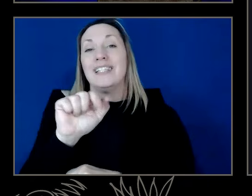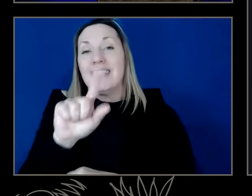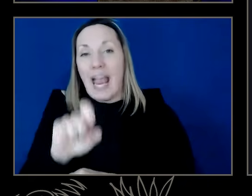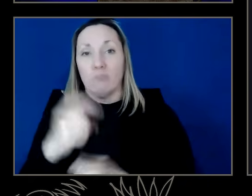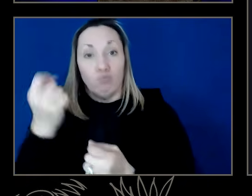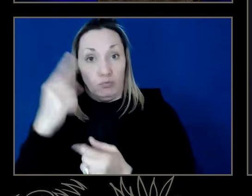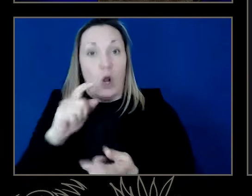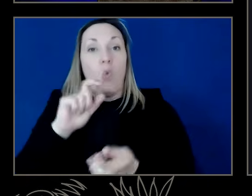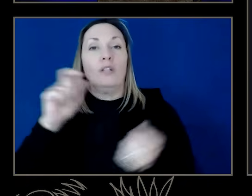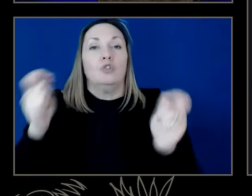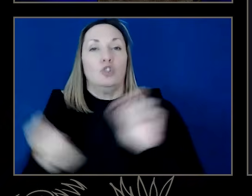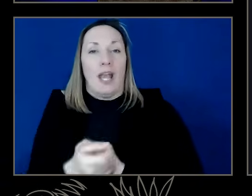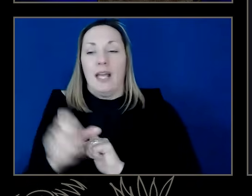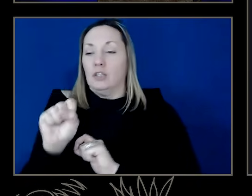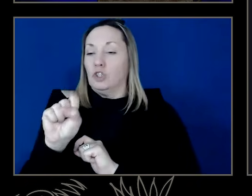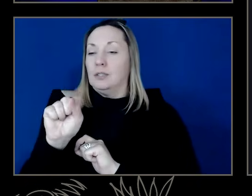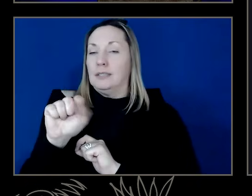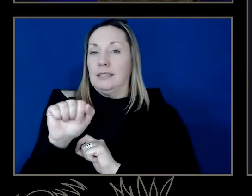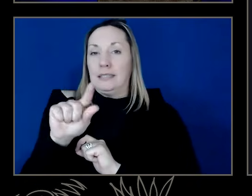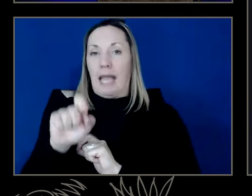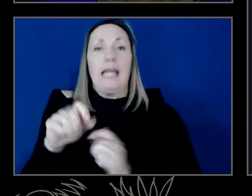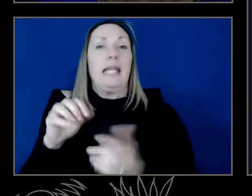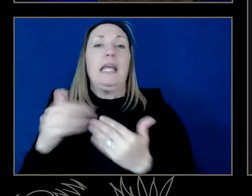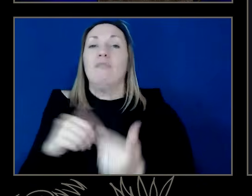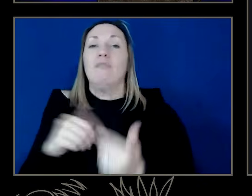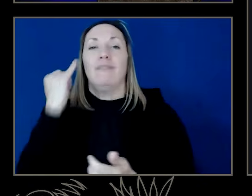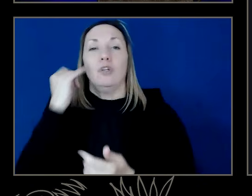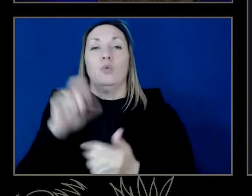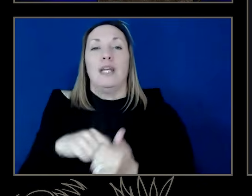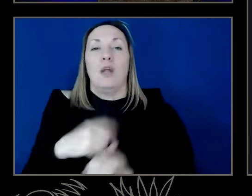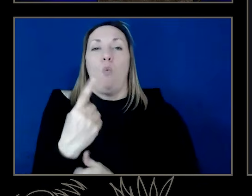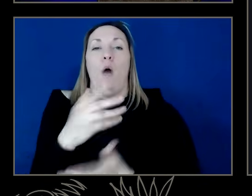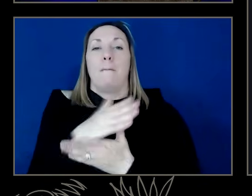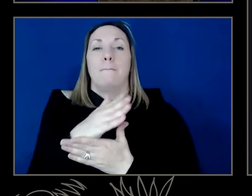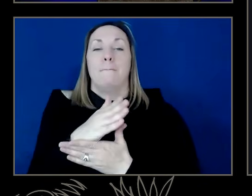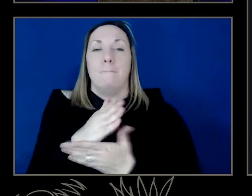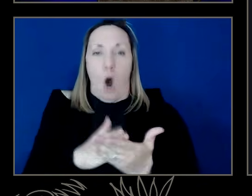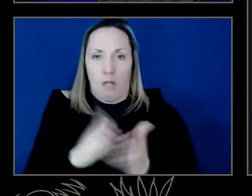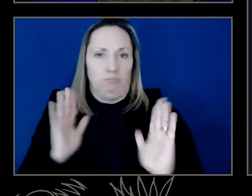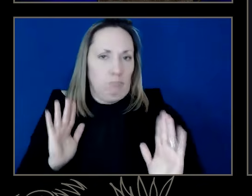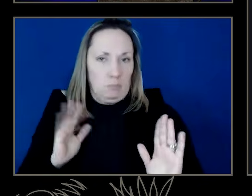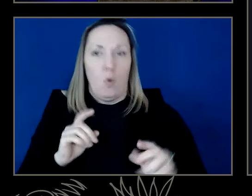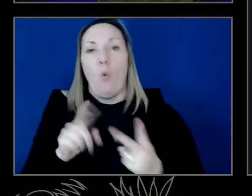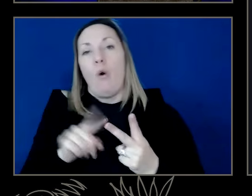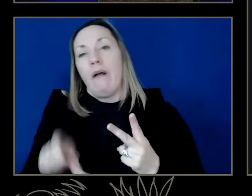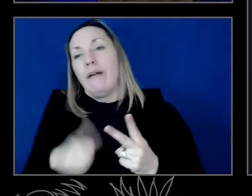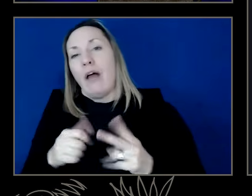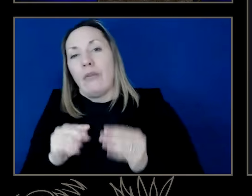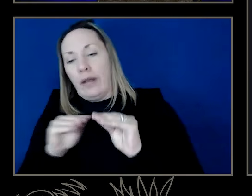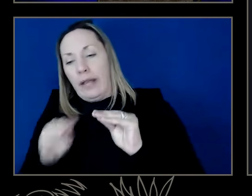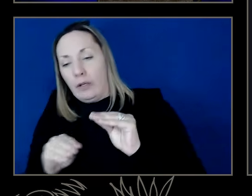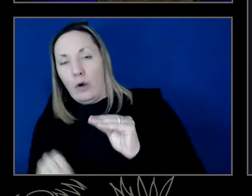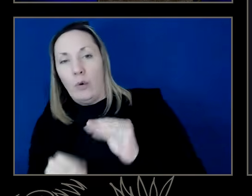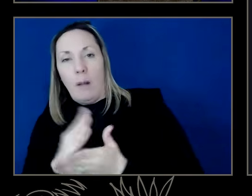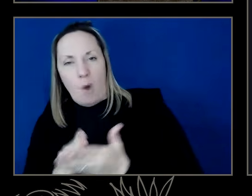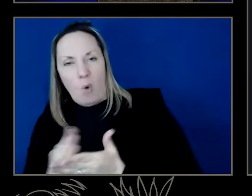change state, even if you need it in only one part of your component, or maybe another inner component,